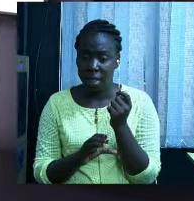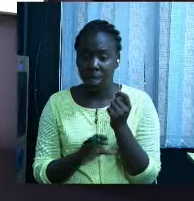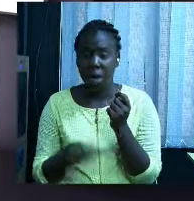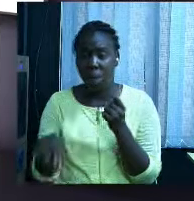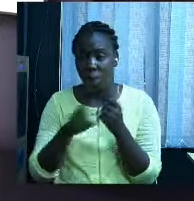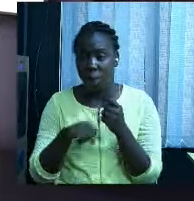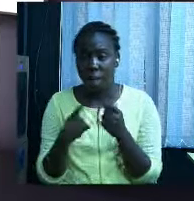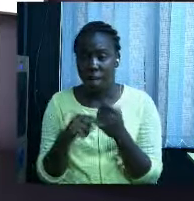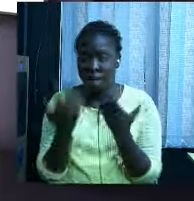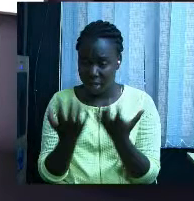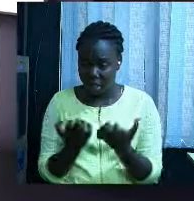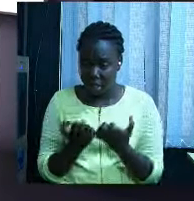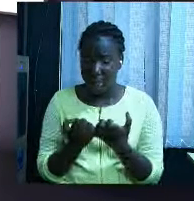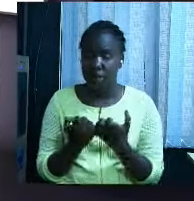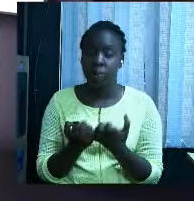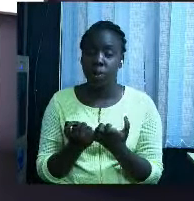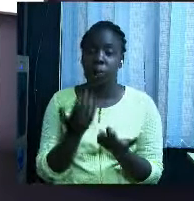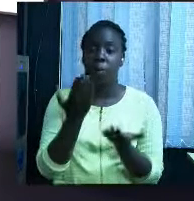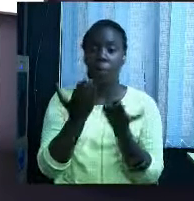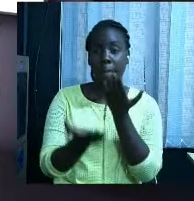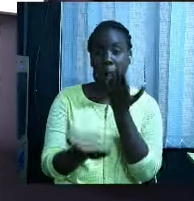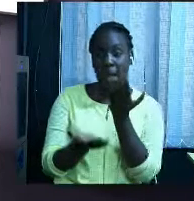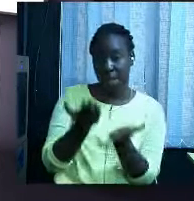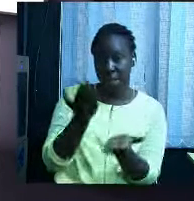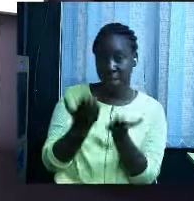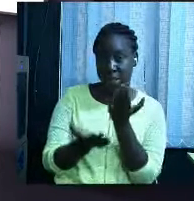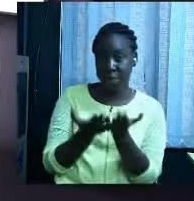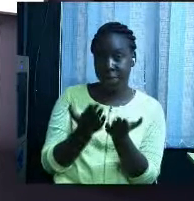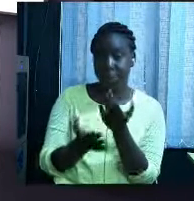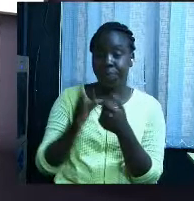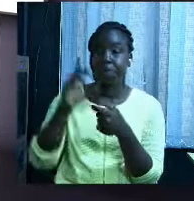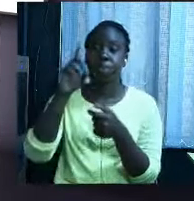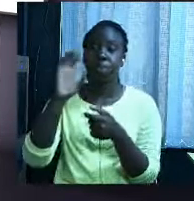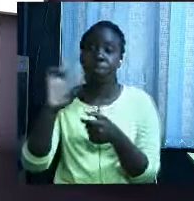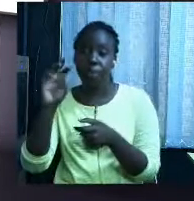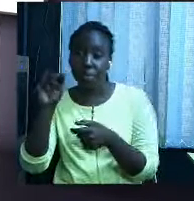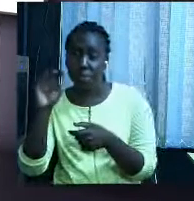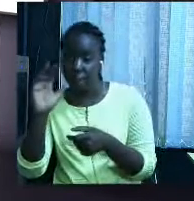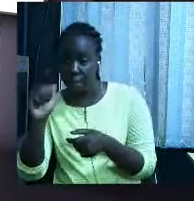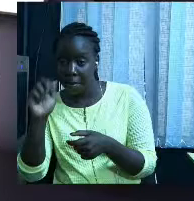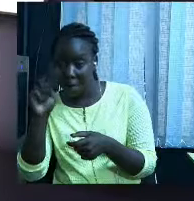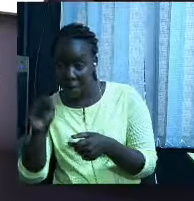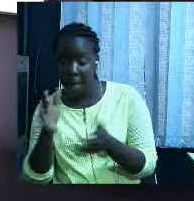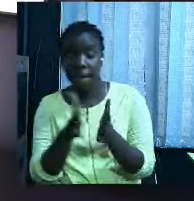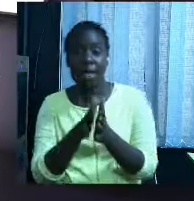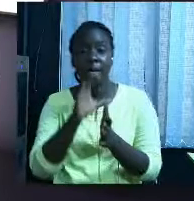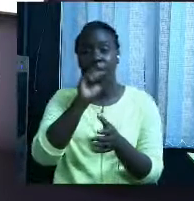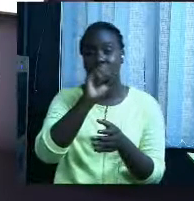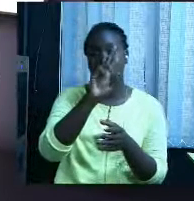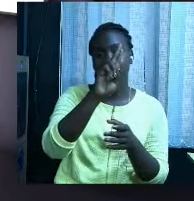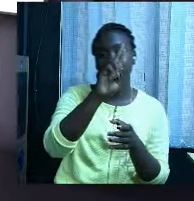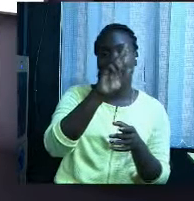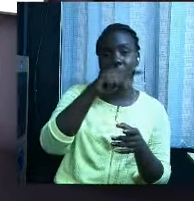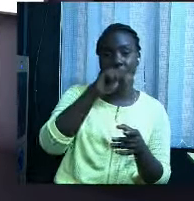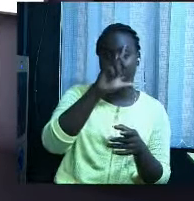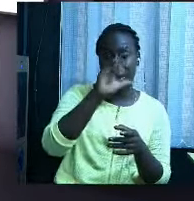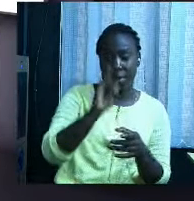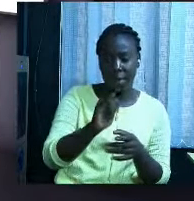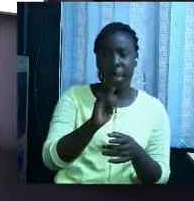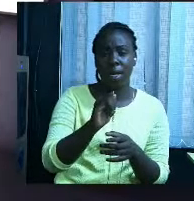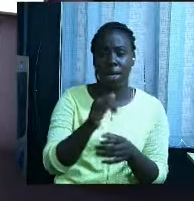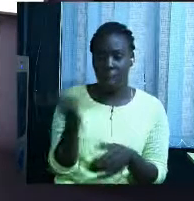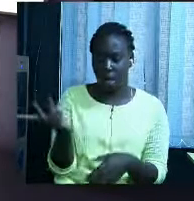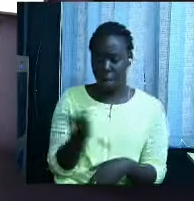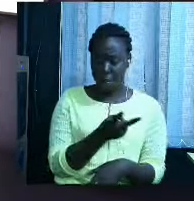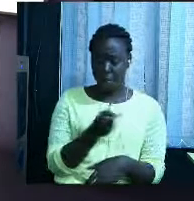need to have a balance between demand and supply. Is the digital skill